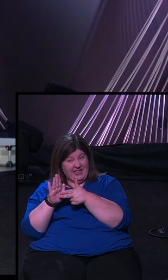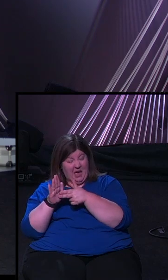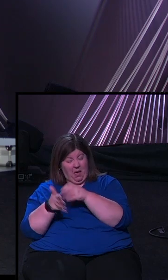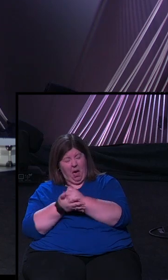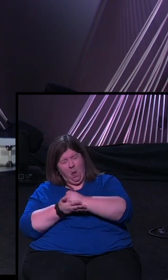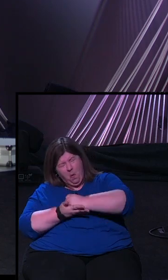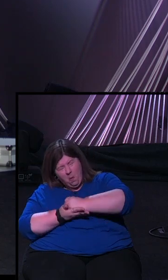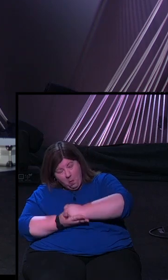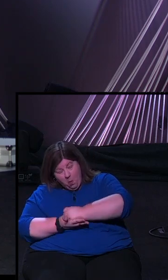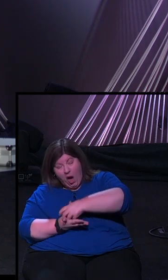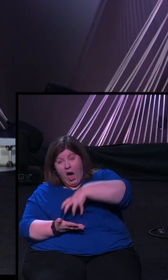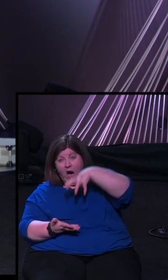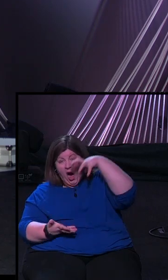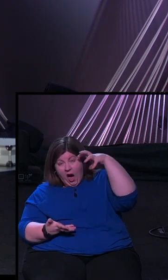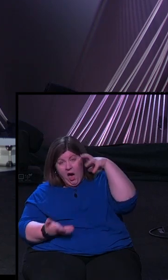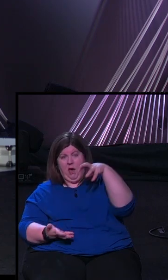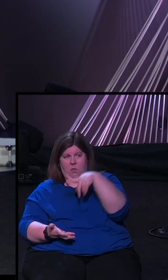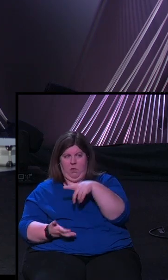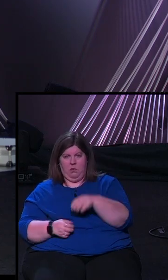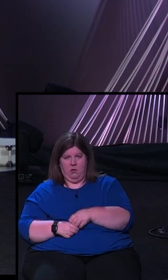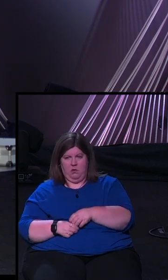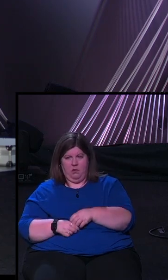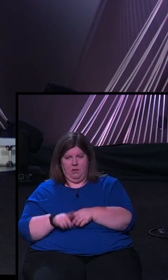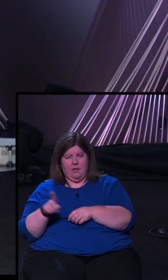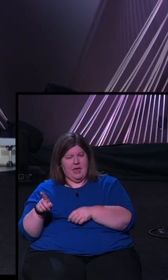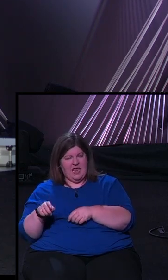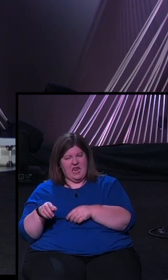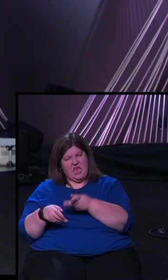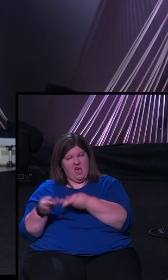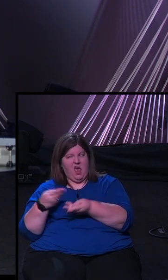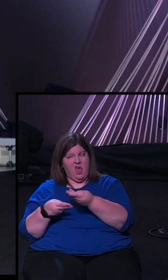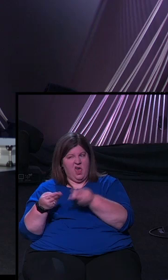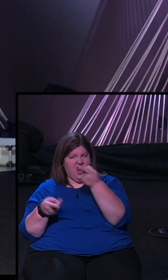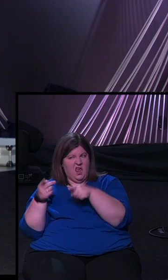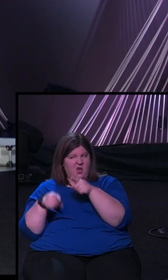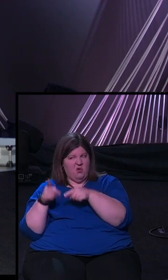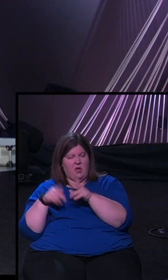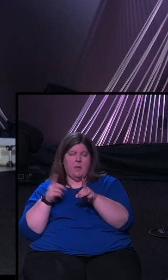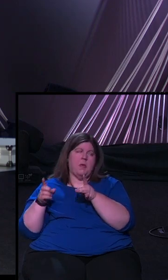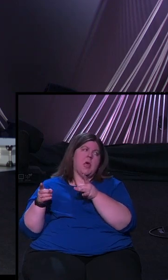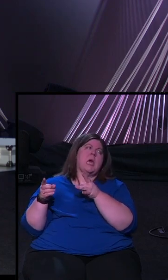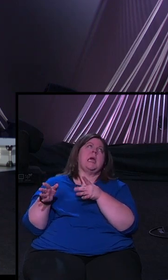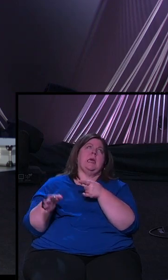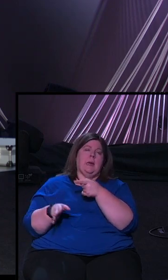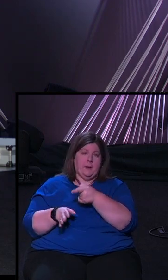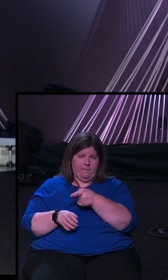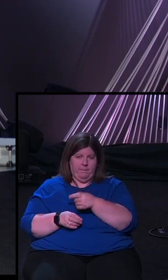out. He taxes them. He works deals with them. He is hated by